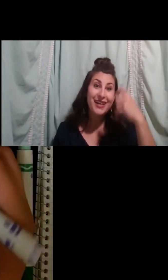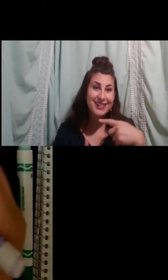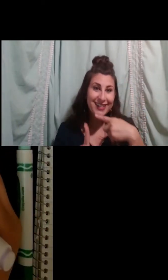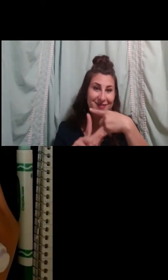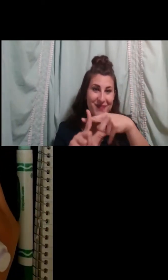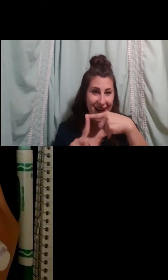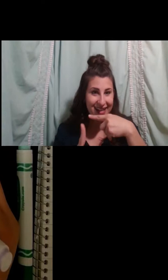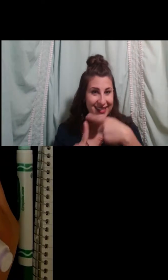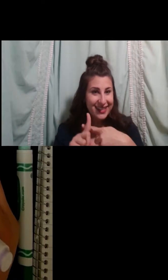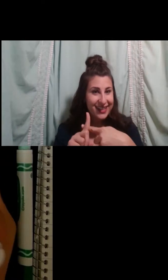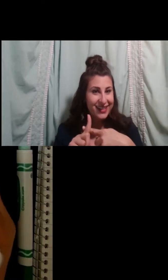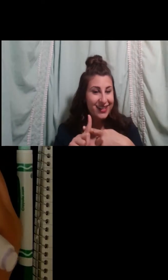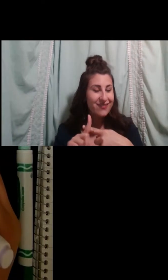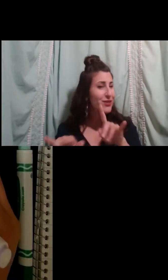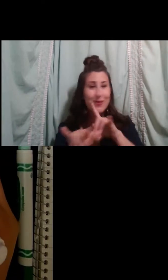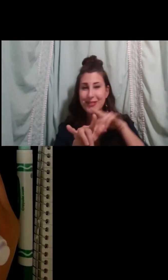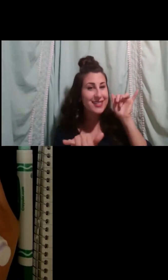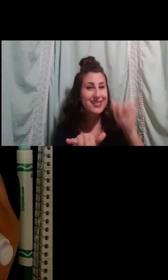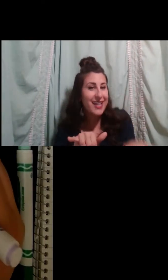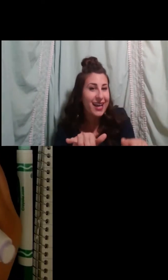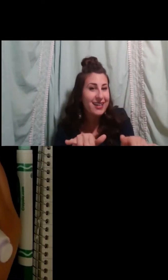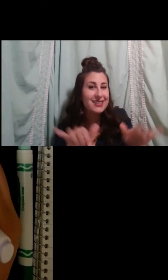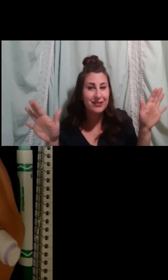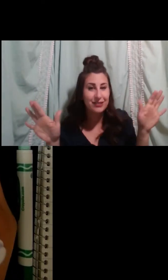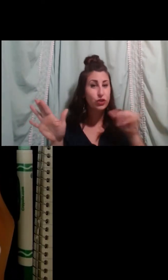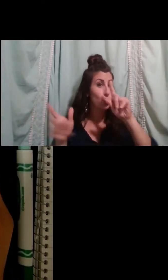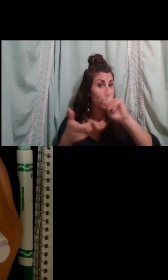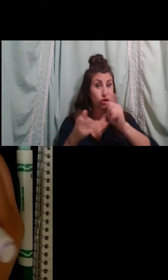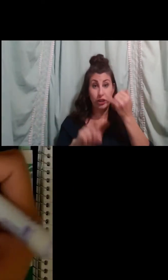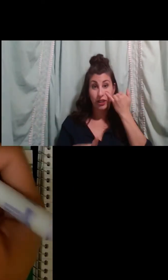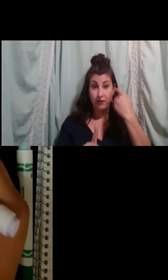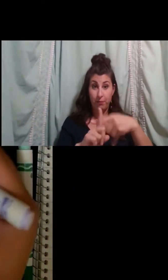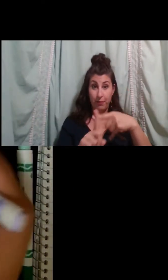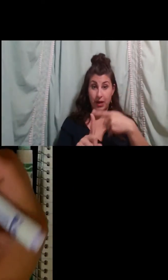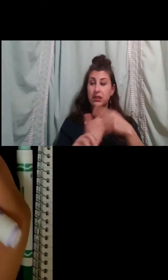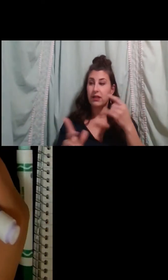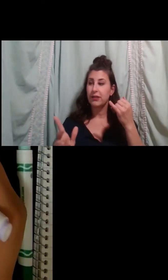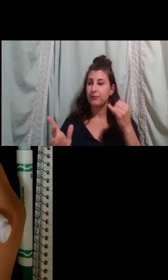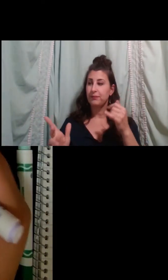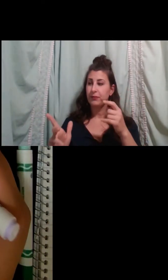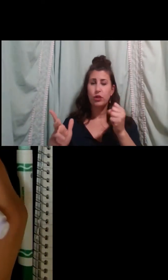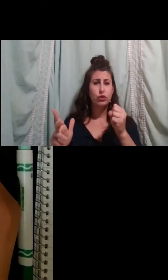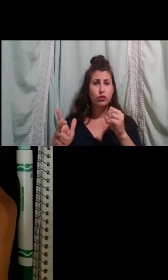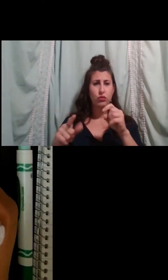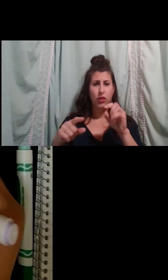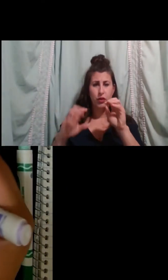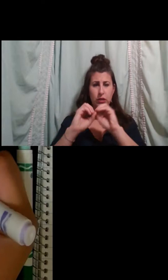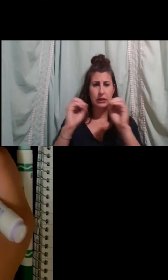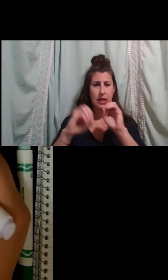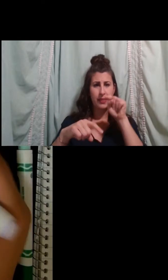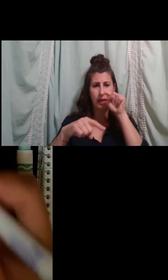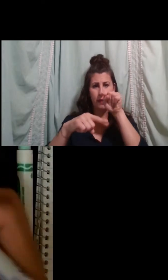Because it's a positive. So I'm just going to leave it at the bottom, and there's nothing left on top, so I'm just